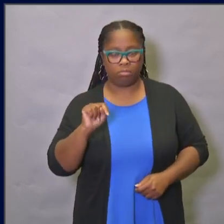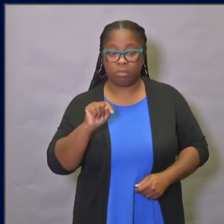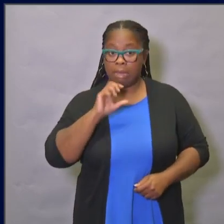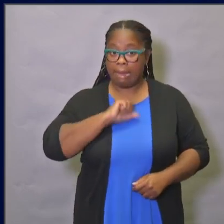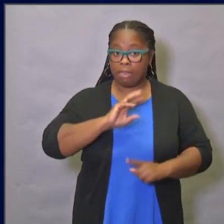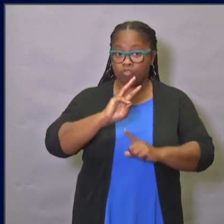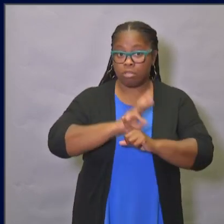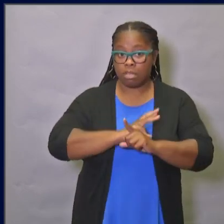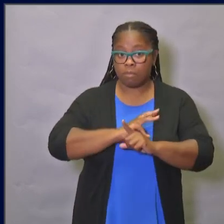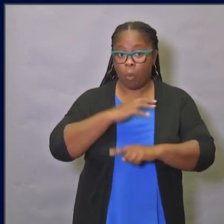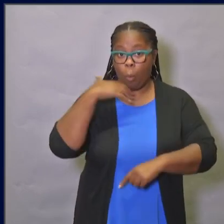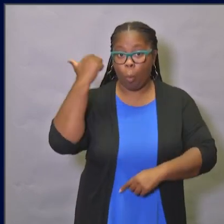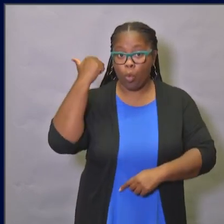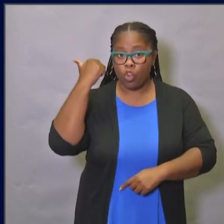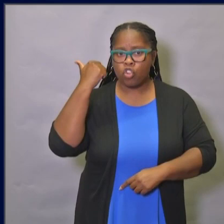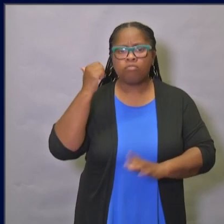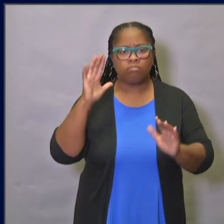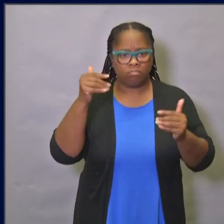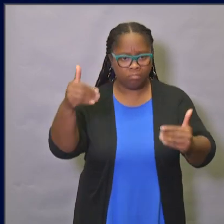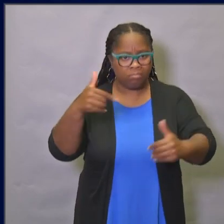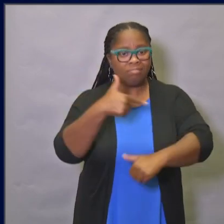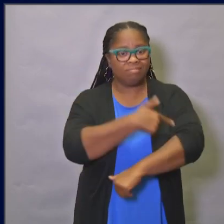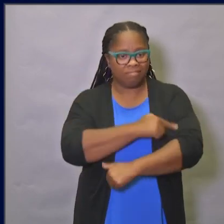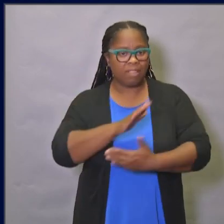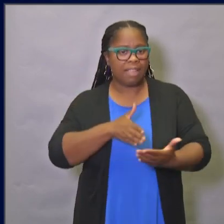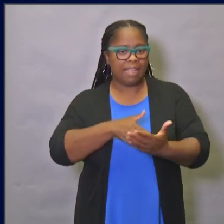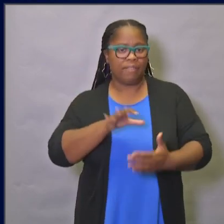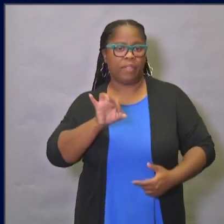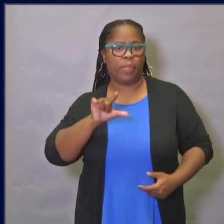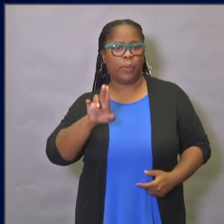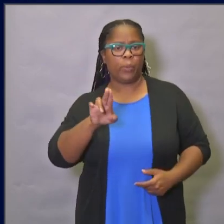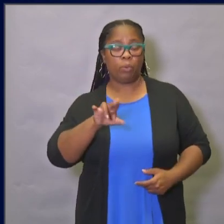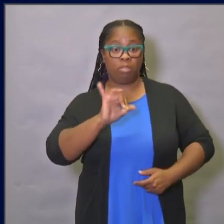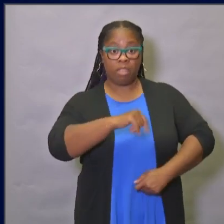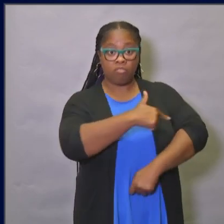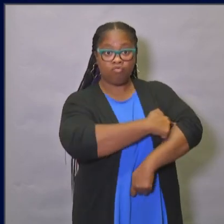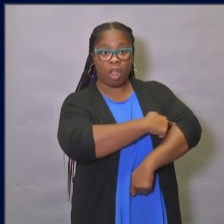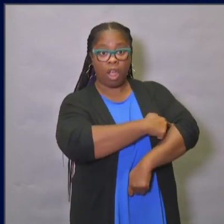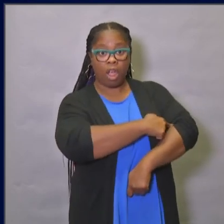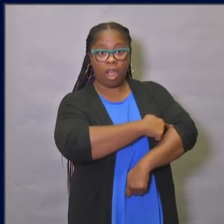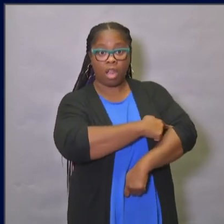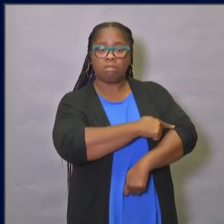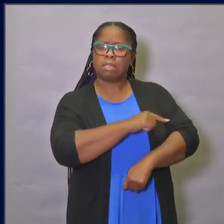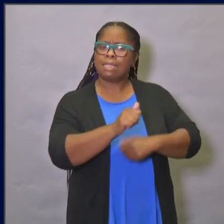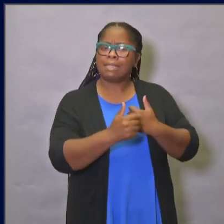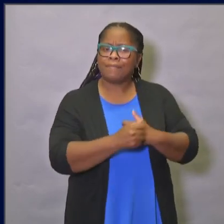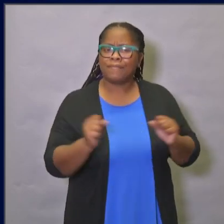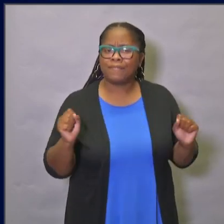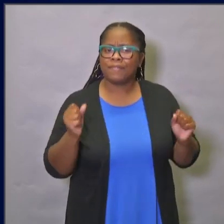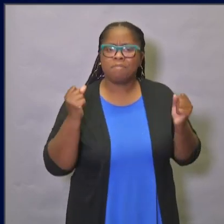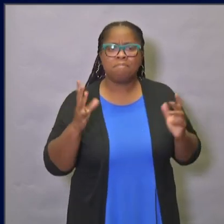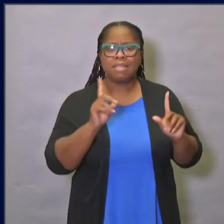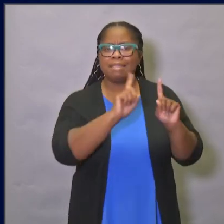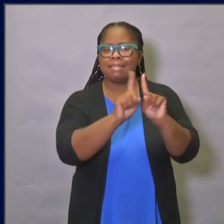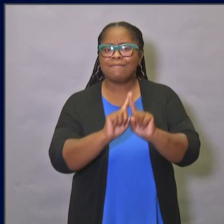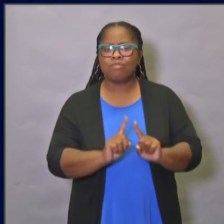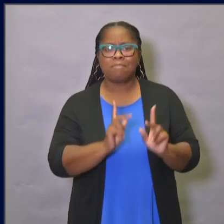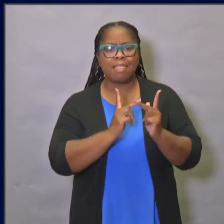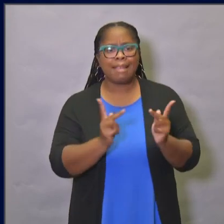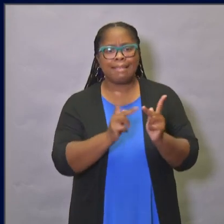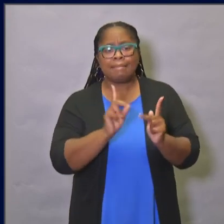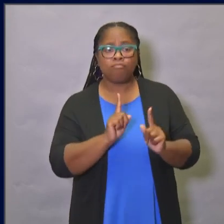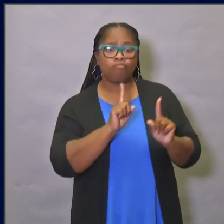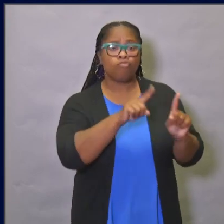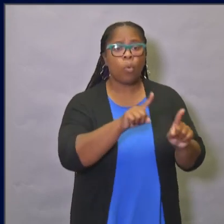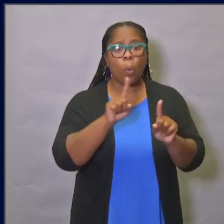be immunized against the flu. It's safe, and there are many places across the county where you can be immunized.